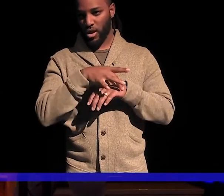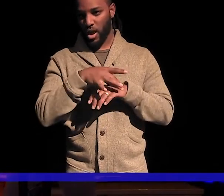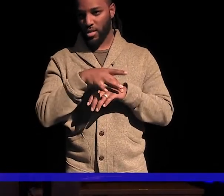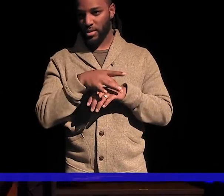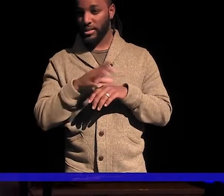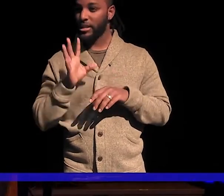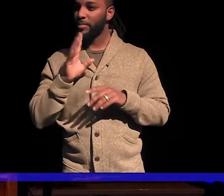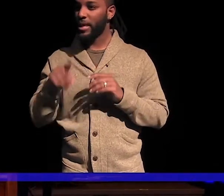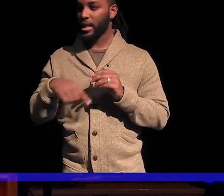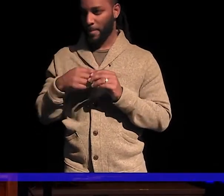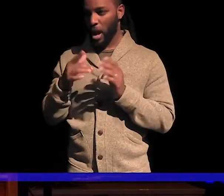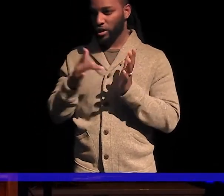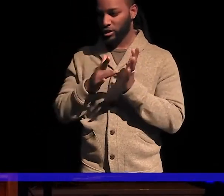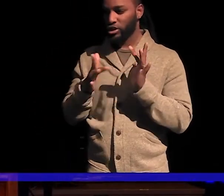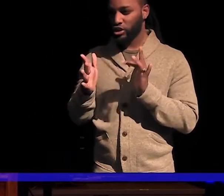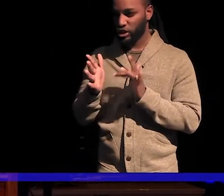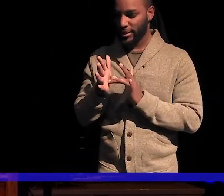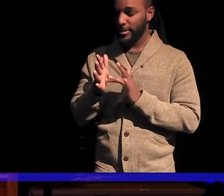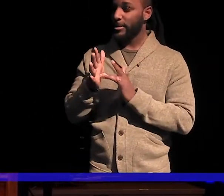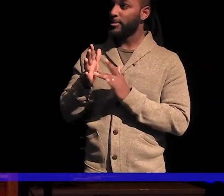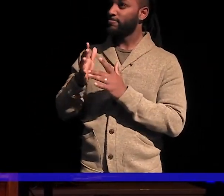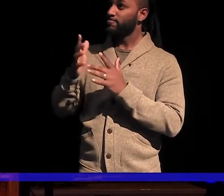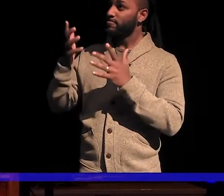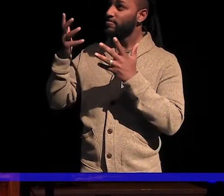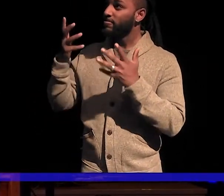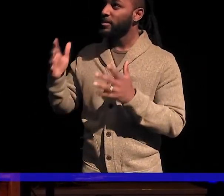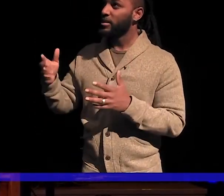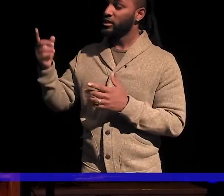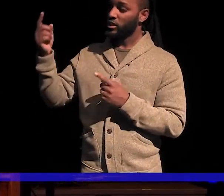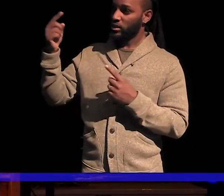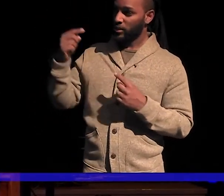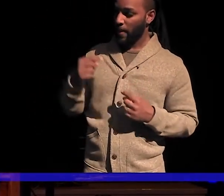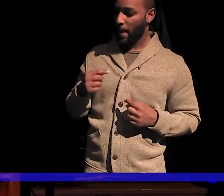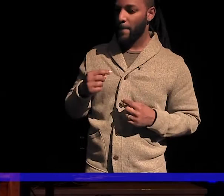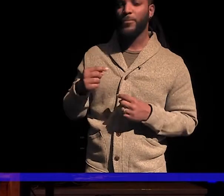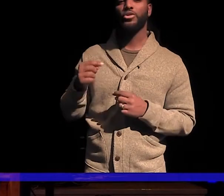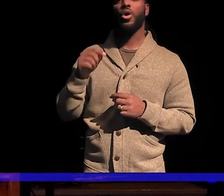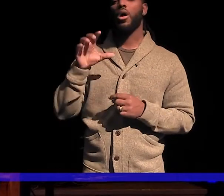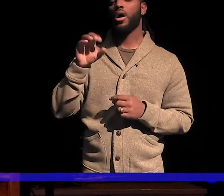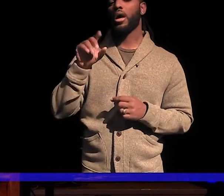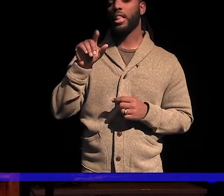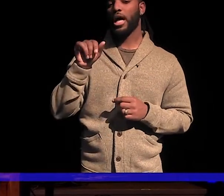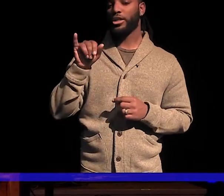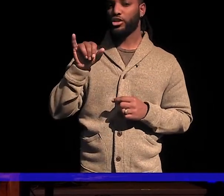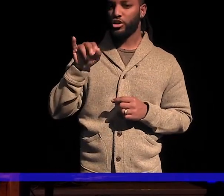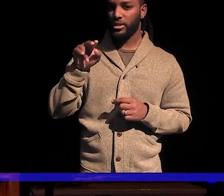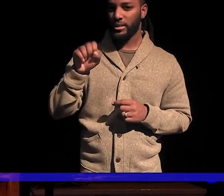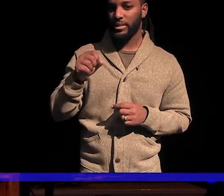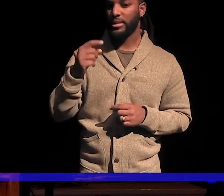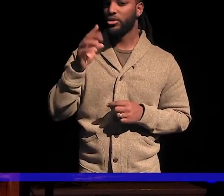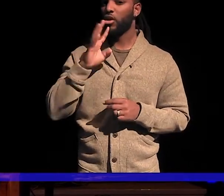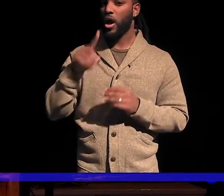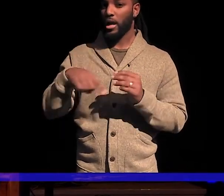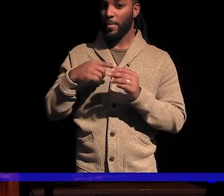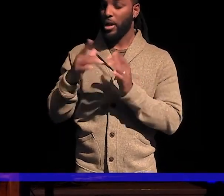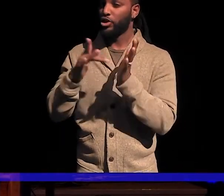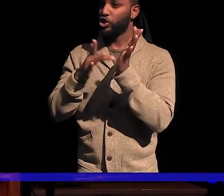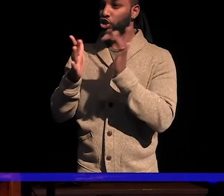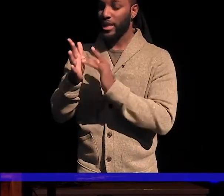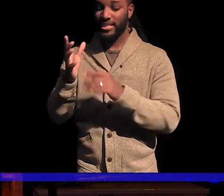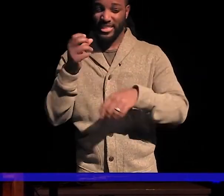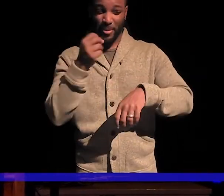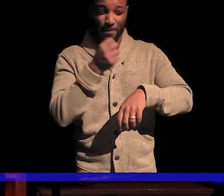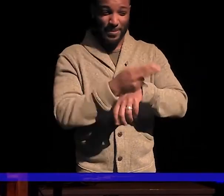speaking about Jesus' triumphant procession. Colossians speaks of Jesus triumphing over Satan, over sin